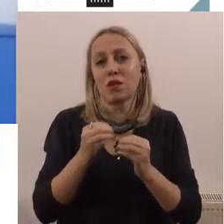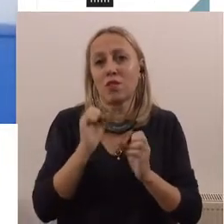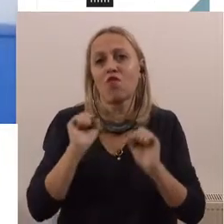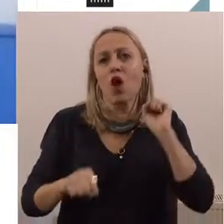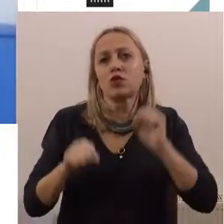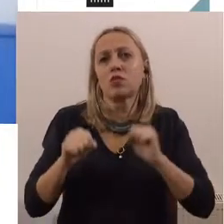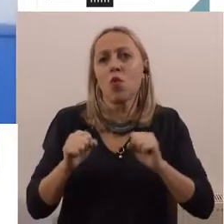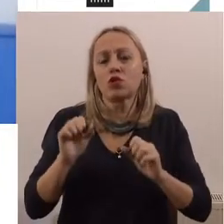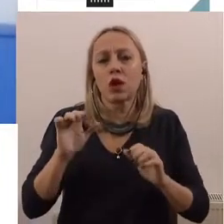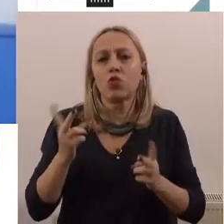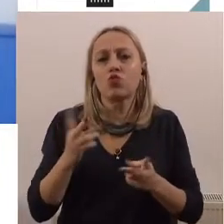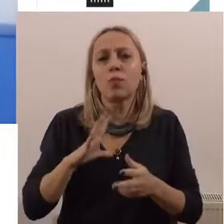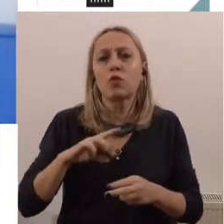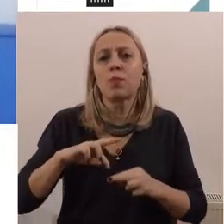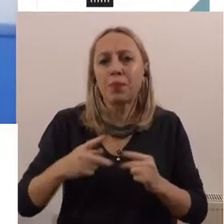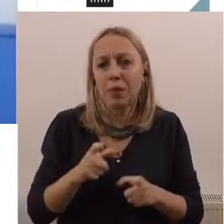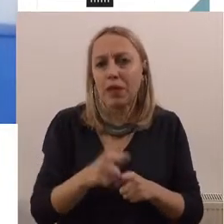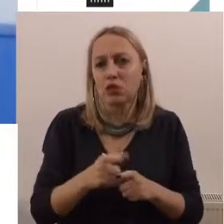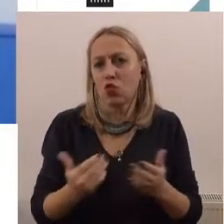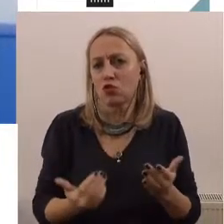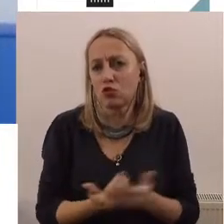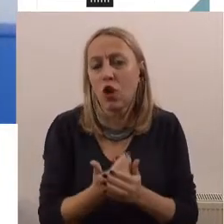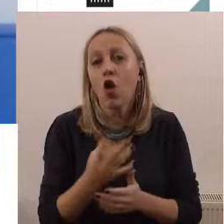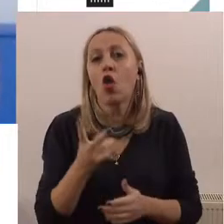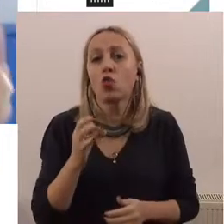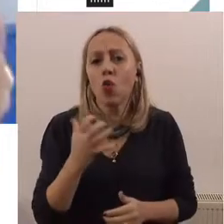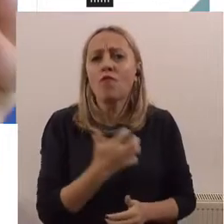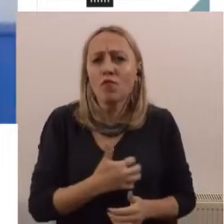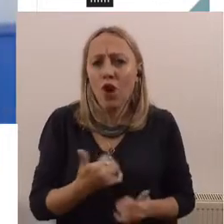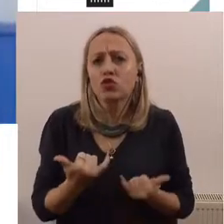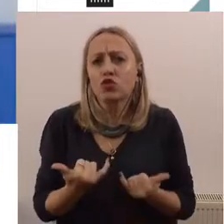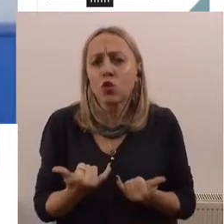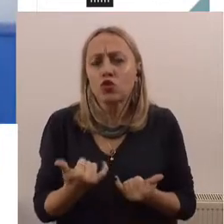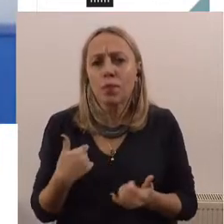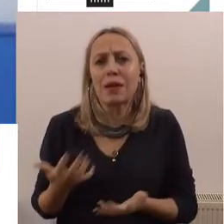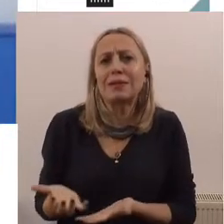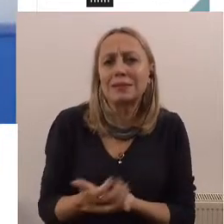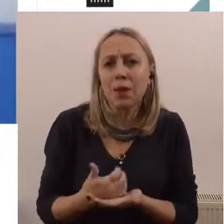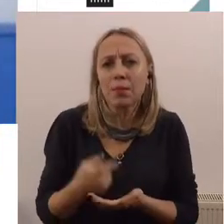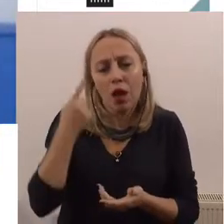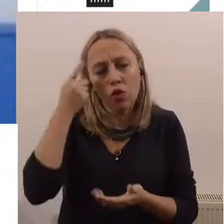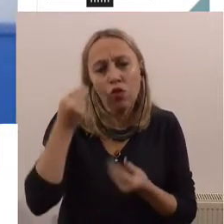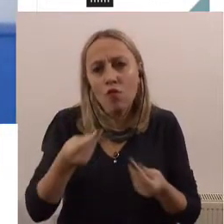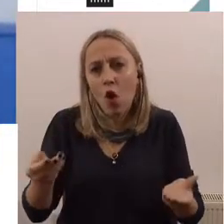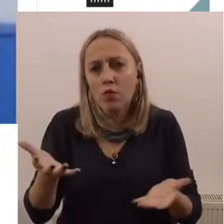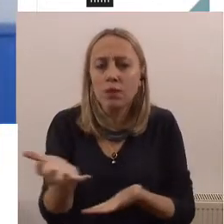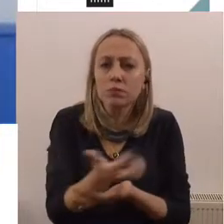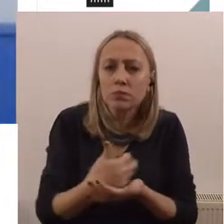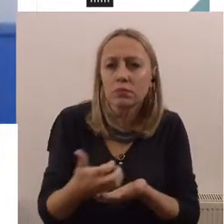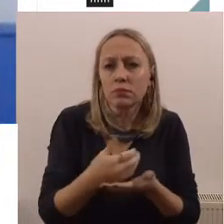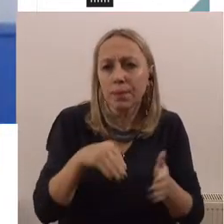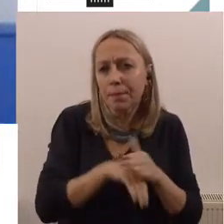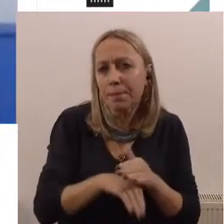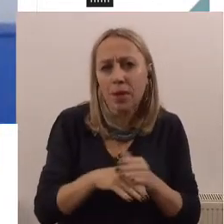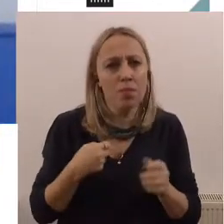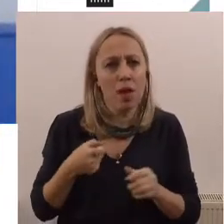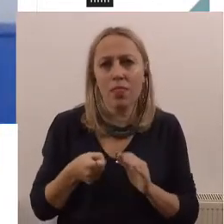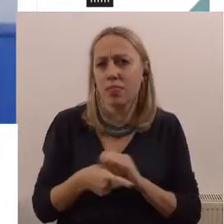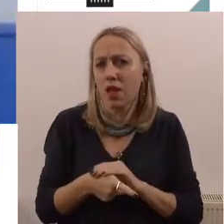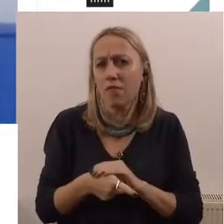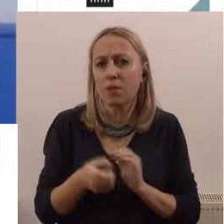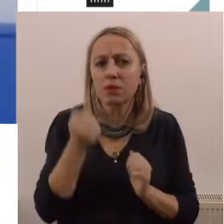change terms again. But it's important that we collect all that information. So we don't throw away